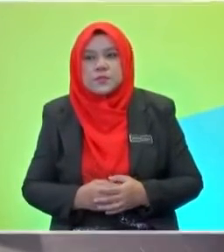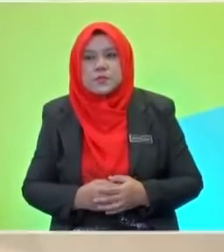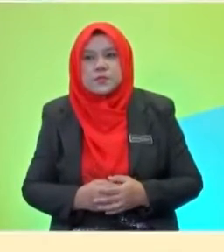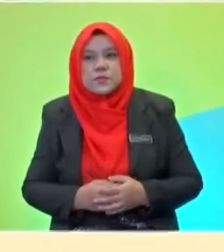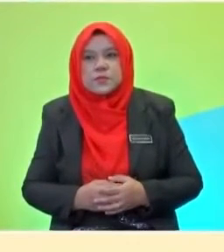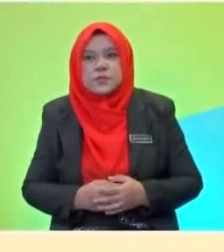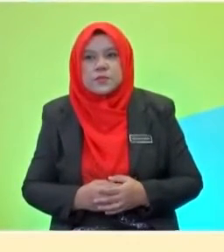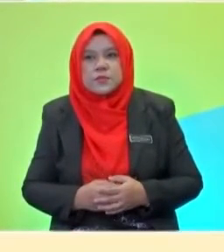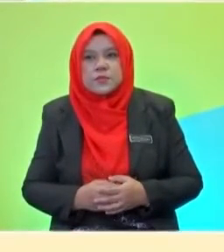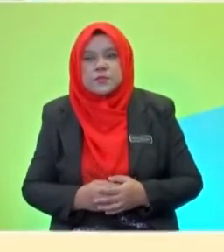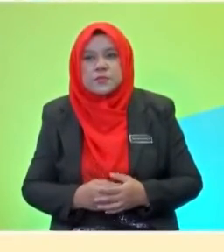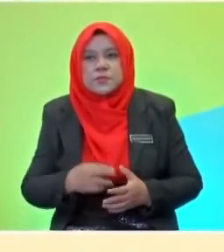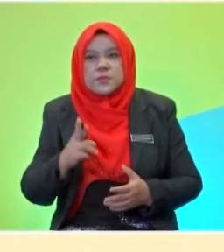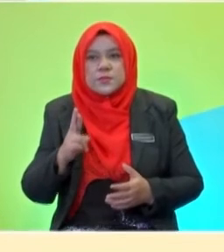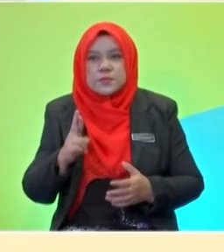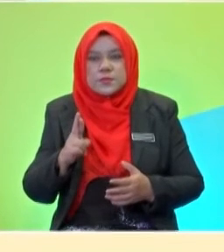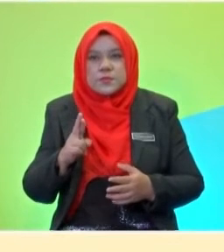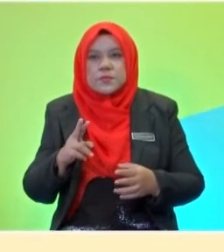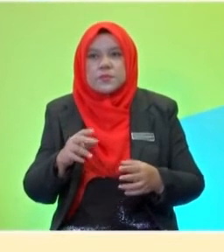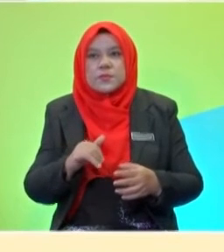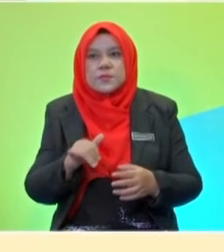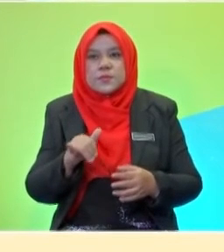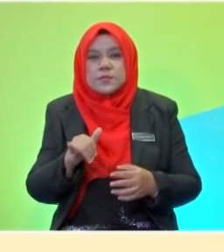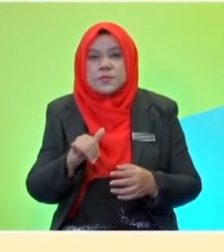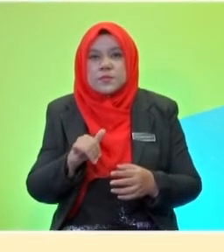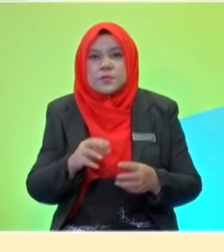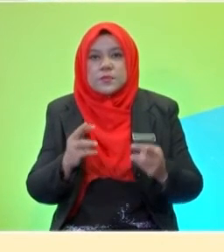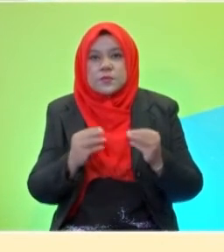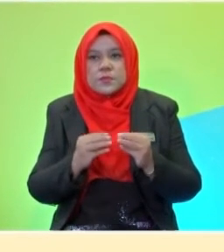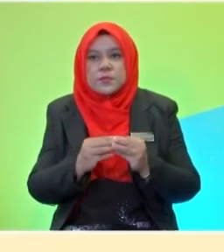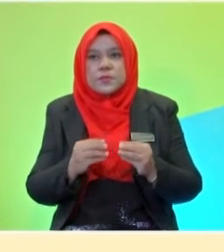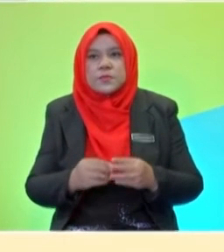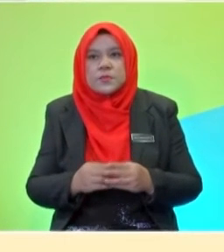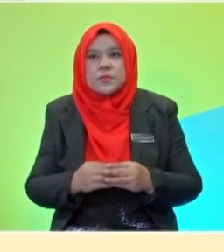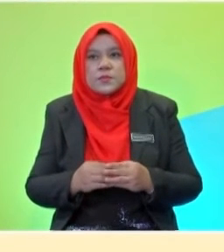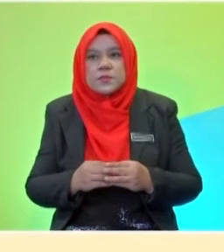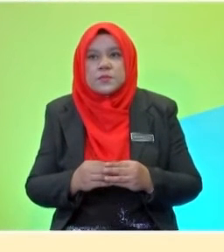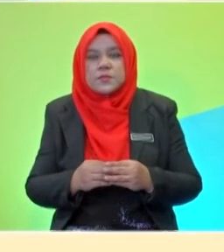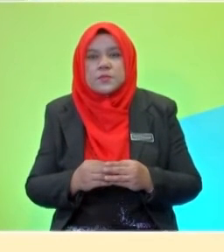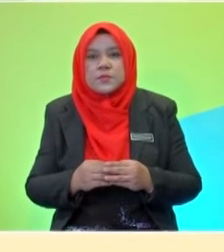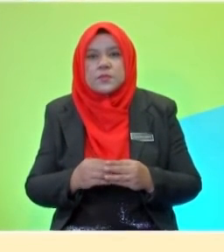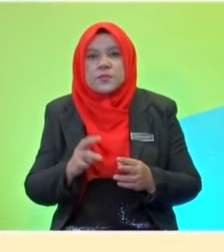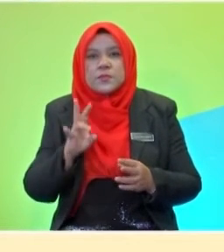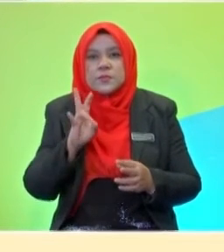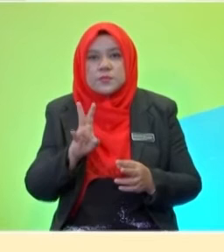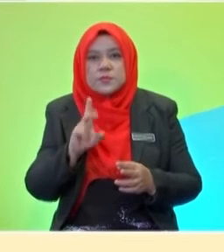Okay, R my divide with 15 is 115. You multiply it and you get the answer